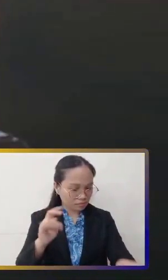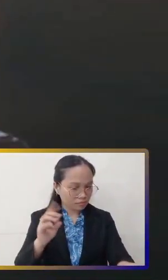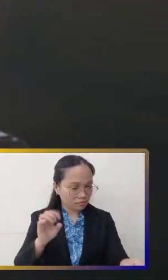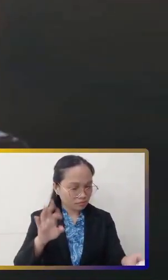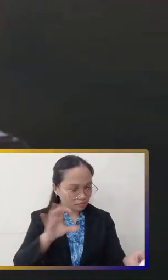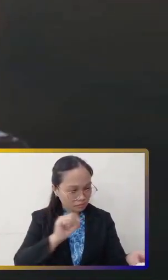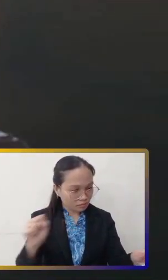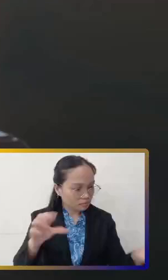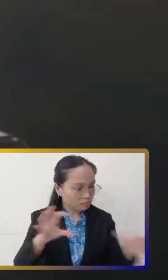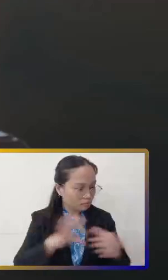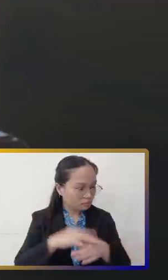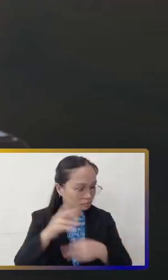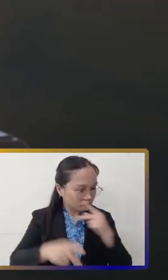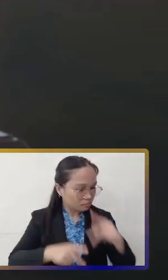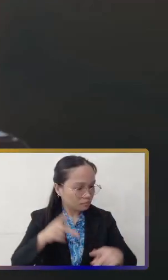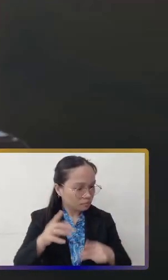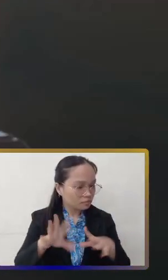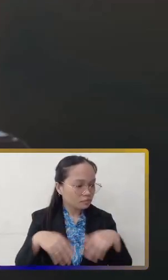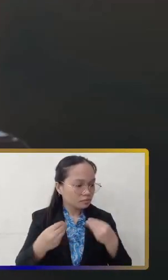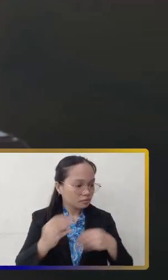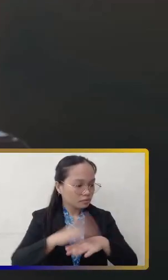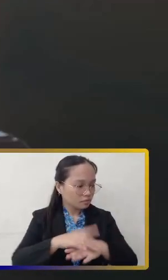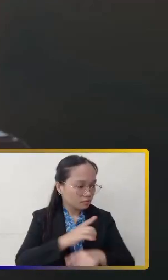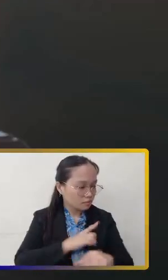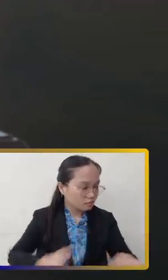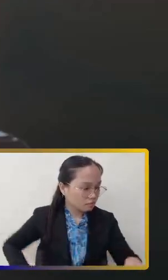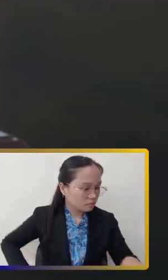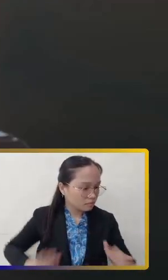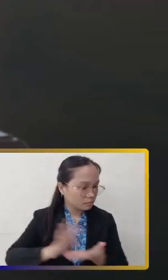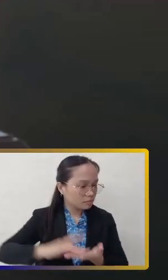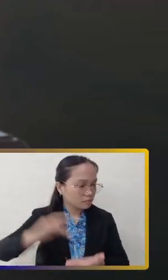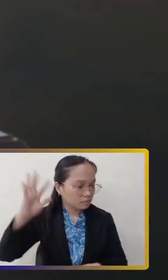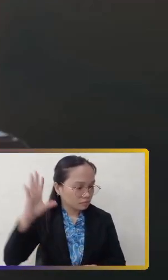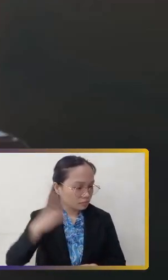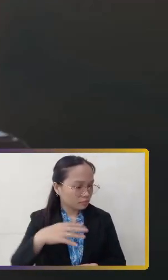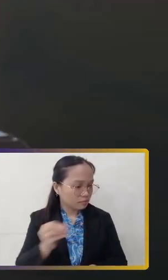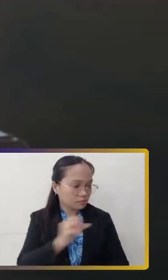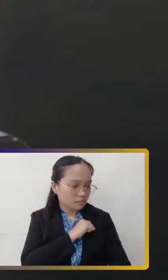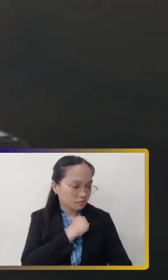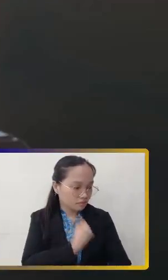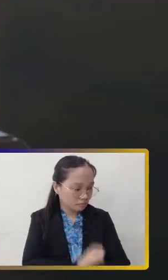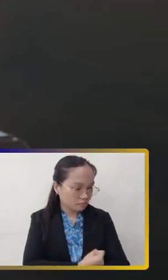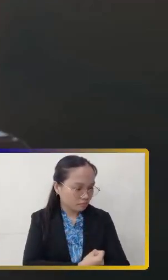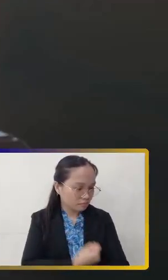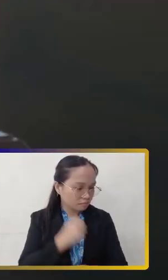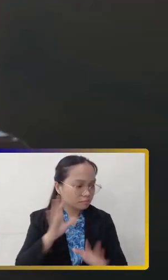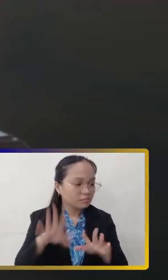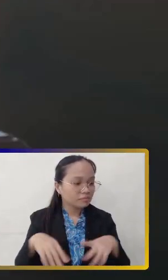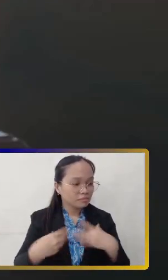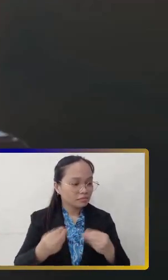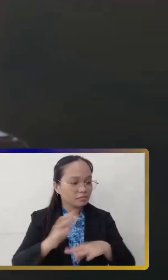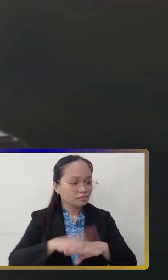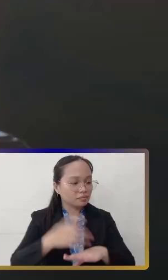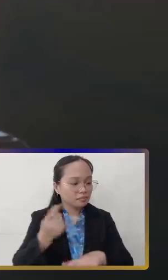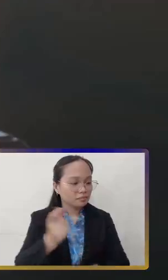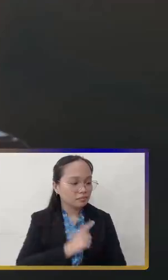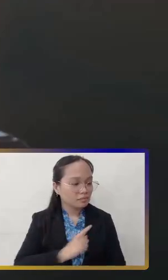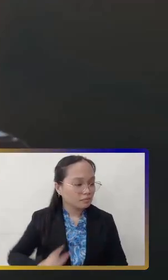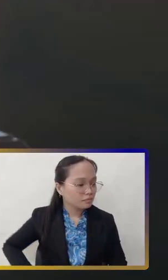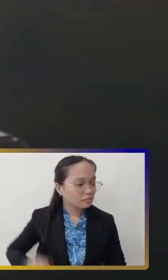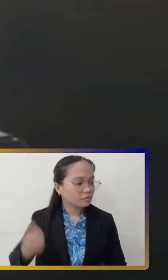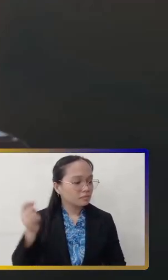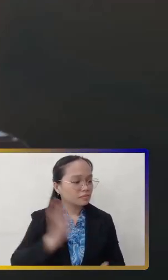people. Give unto the Lord glory in his strength. Give unto the Lord